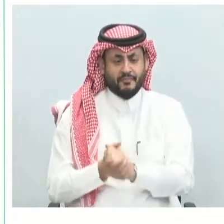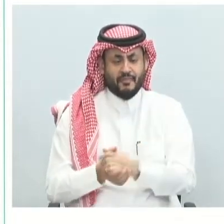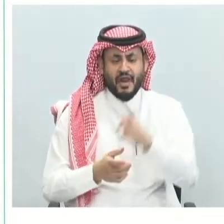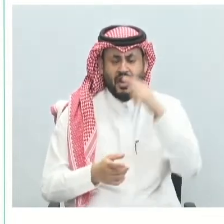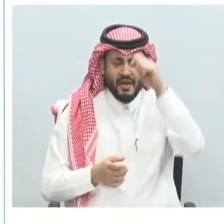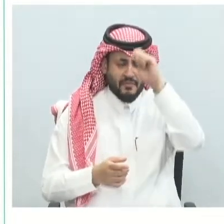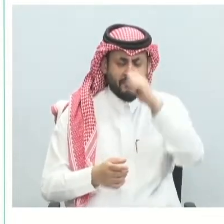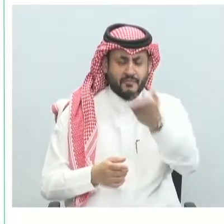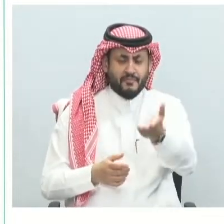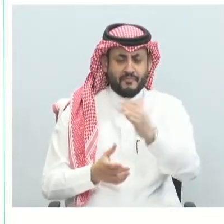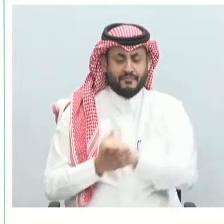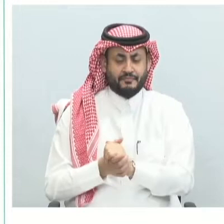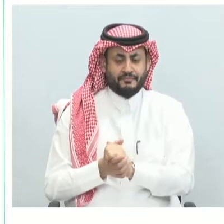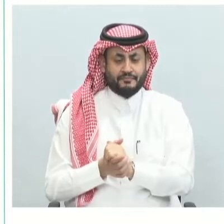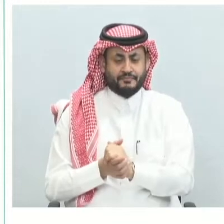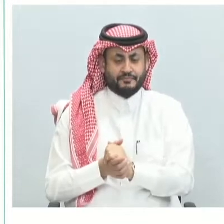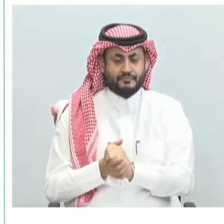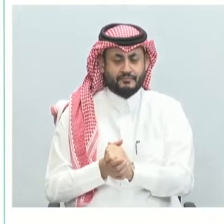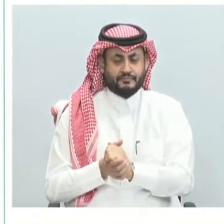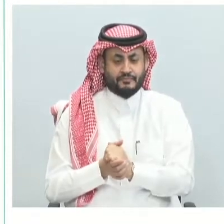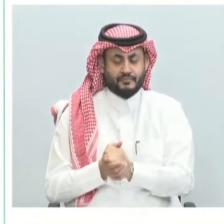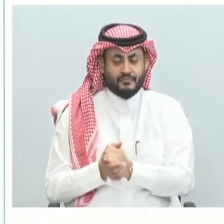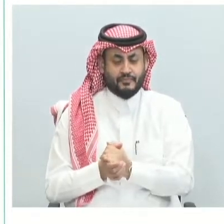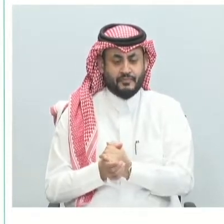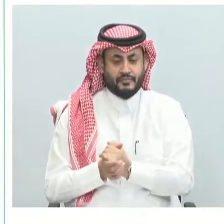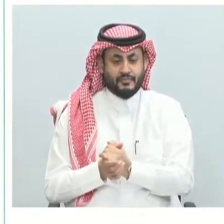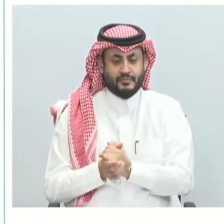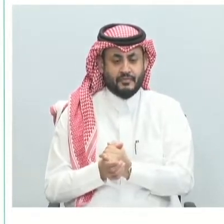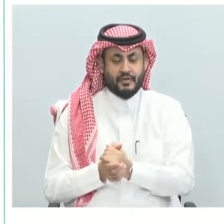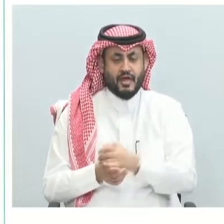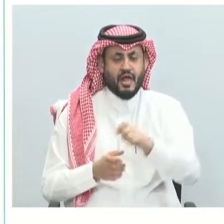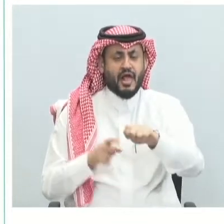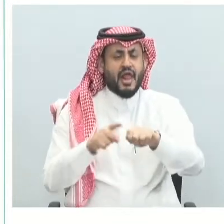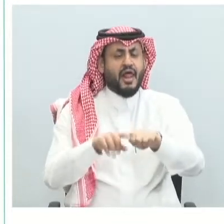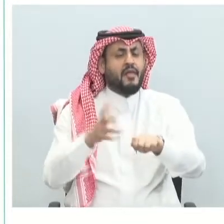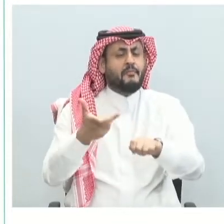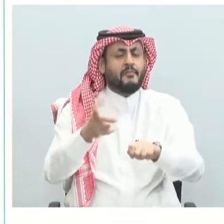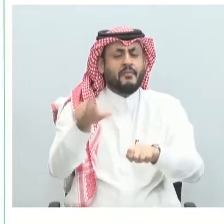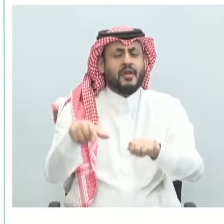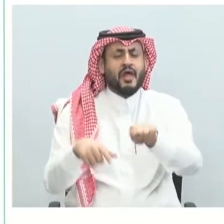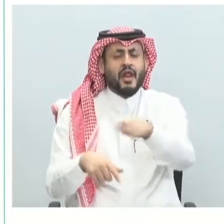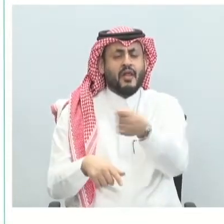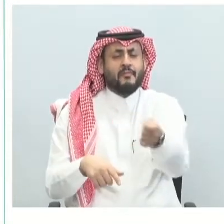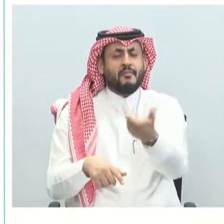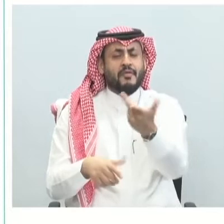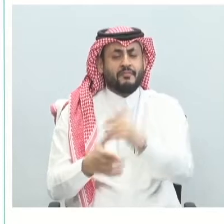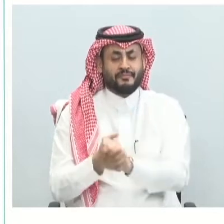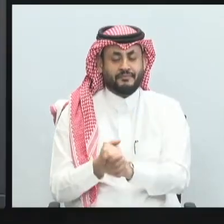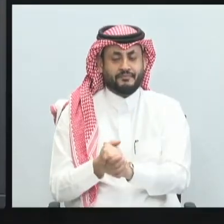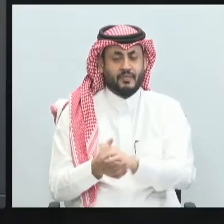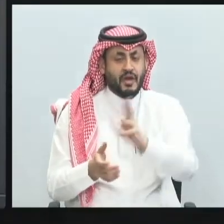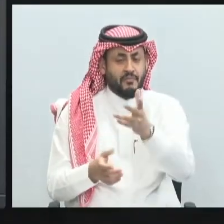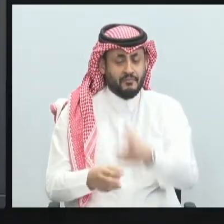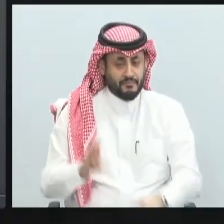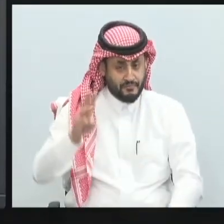this? This is a hat also, excellent. So we have a hat. So this woman says, whose hat is this? Whose